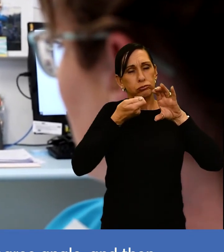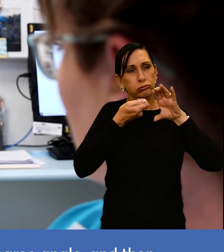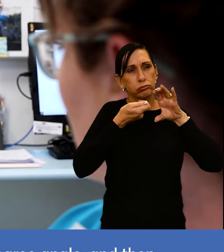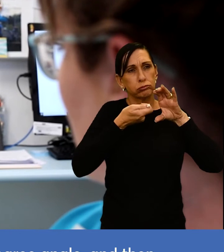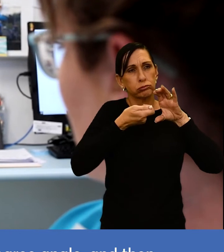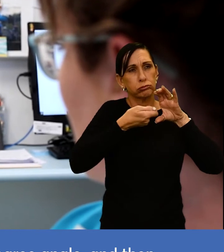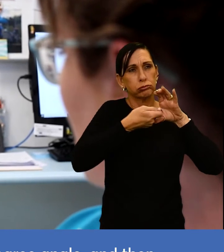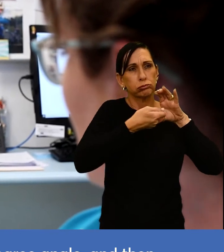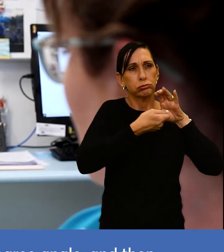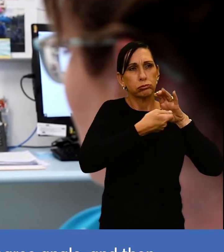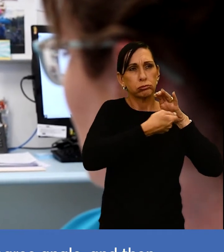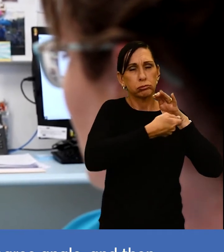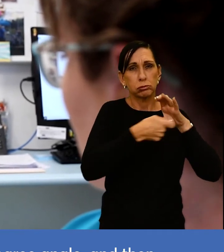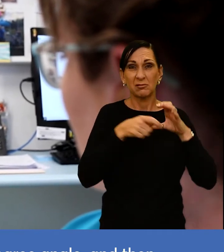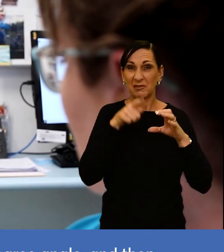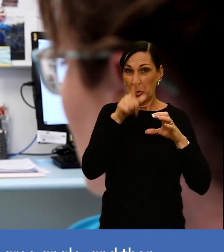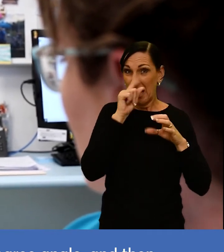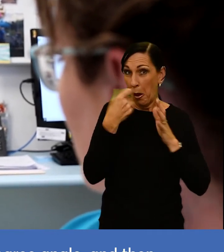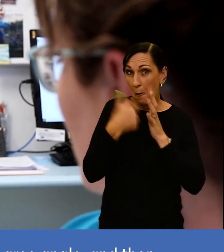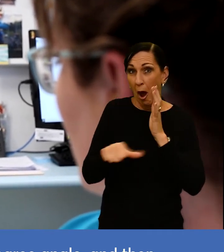and then flipping over onto the inside.